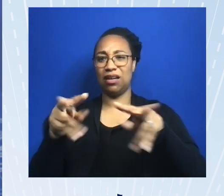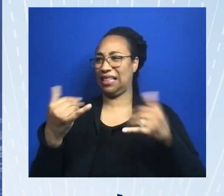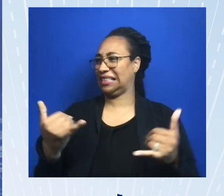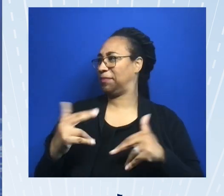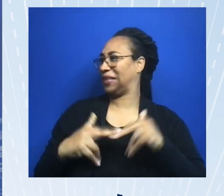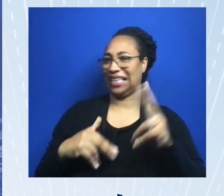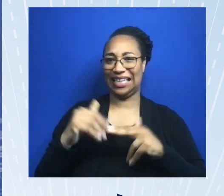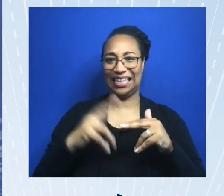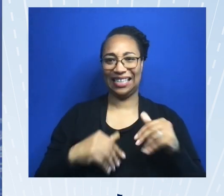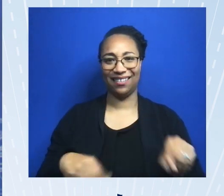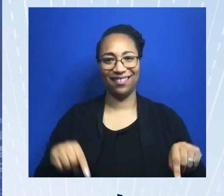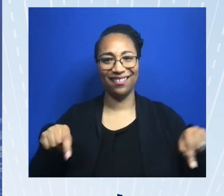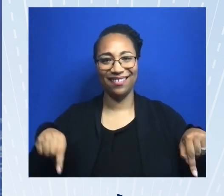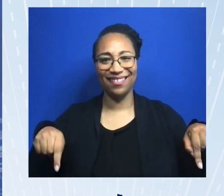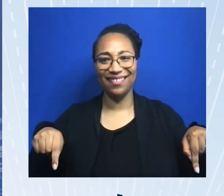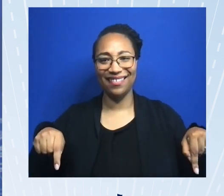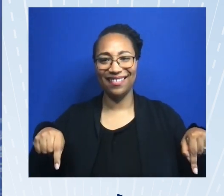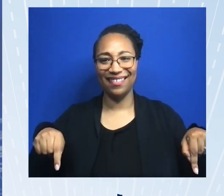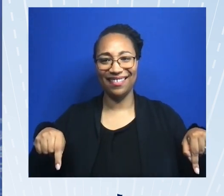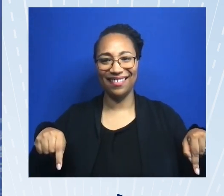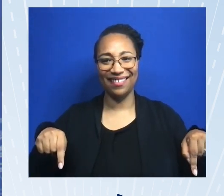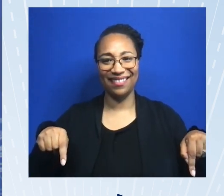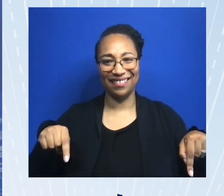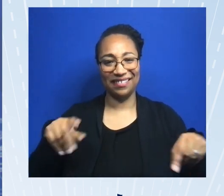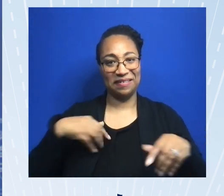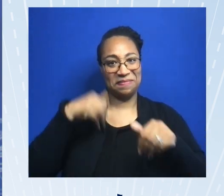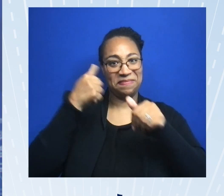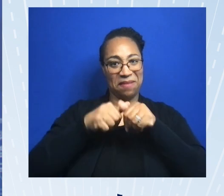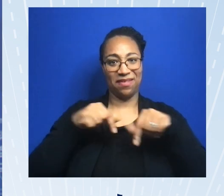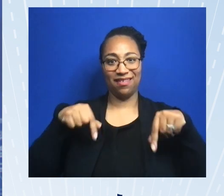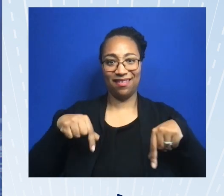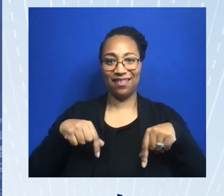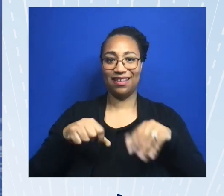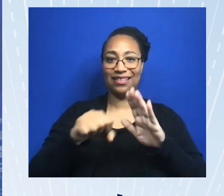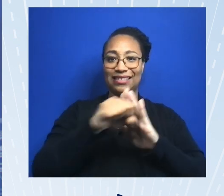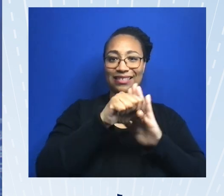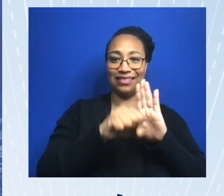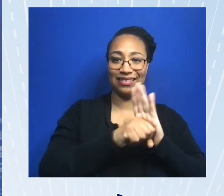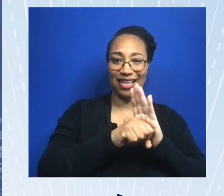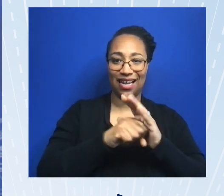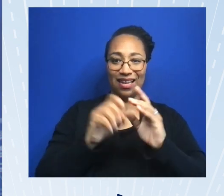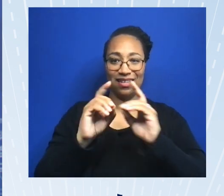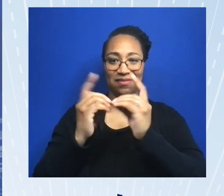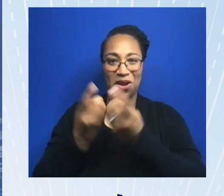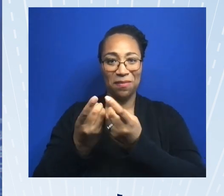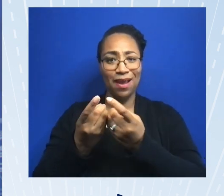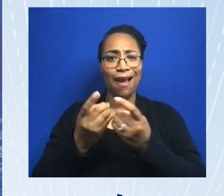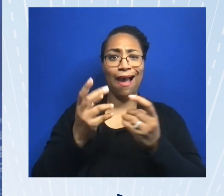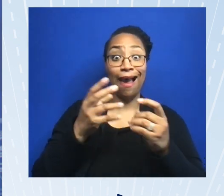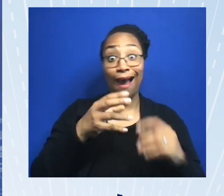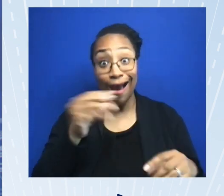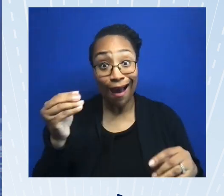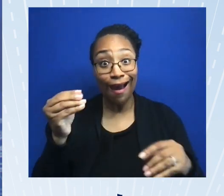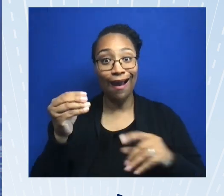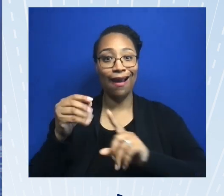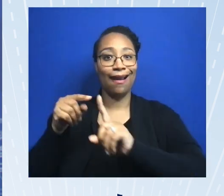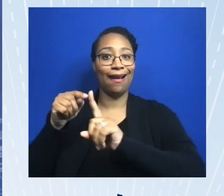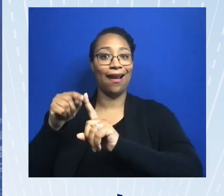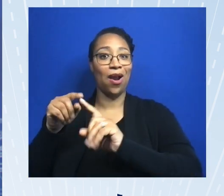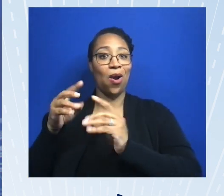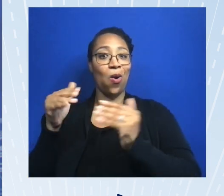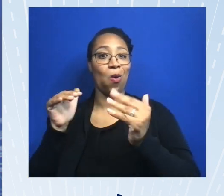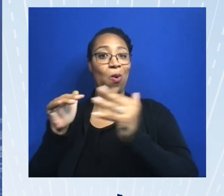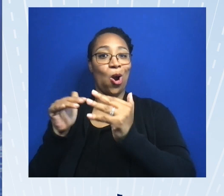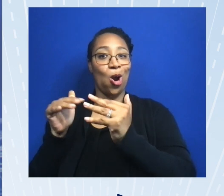release a plan for combating Jew hatred in a place where just over 4 decades ago, a form of